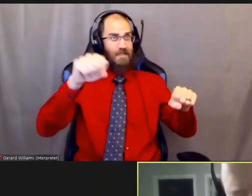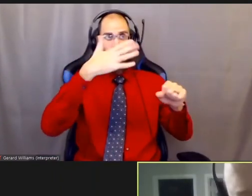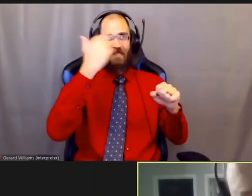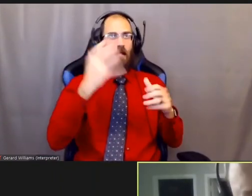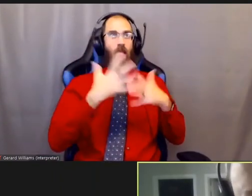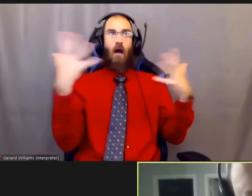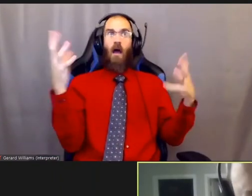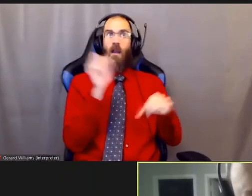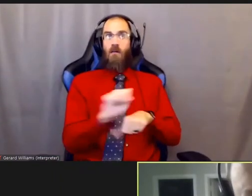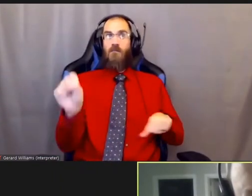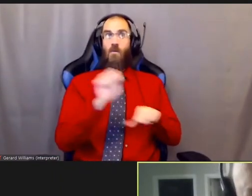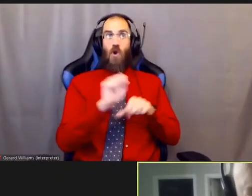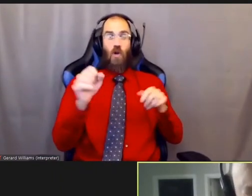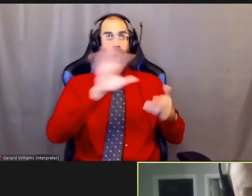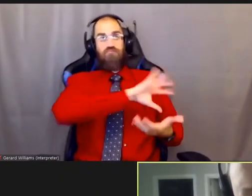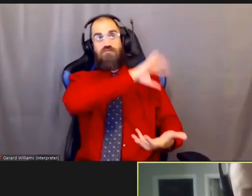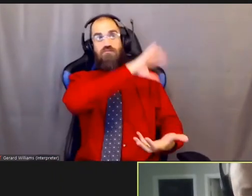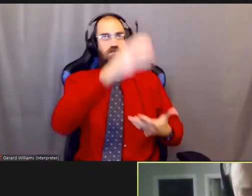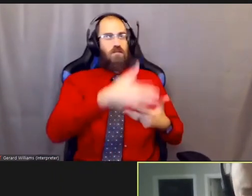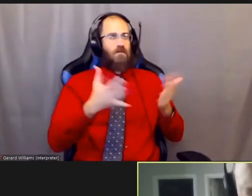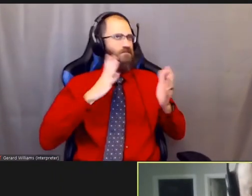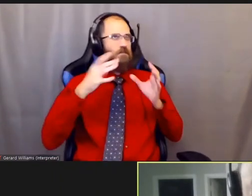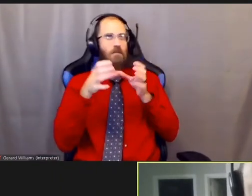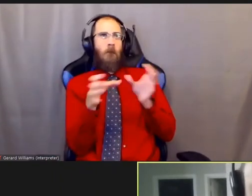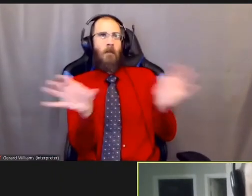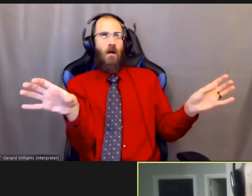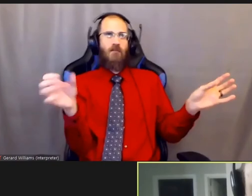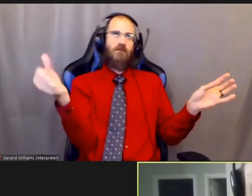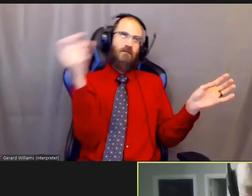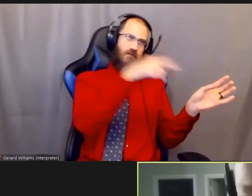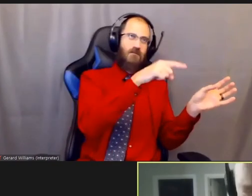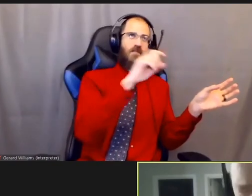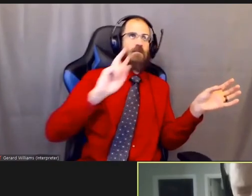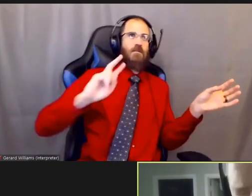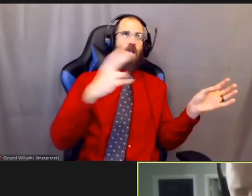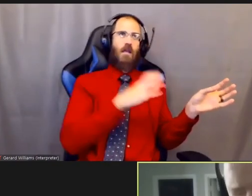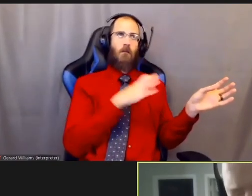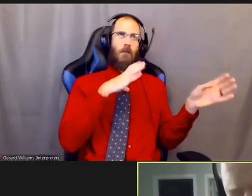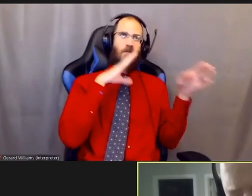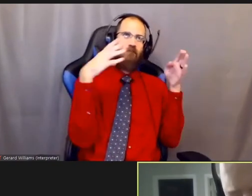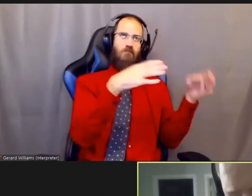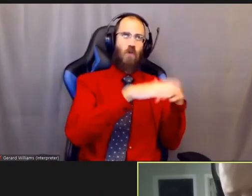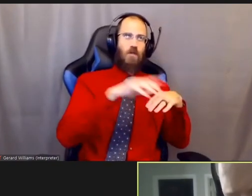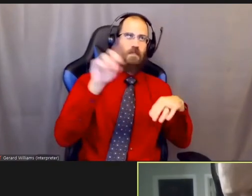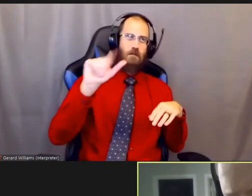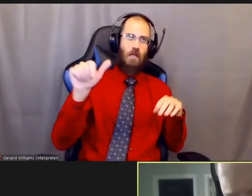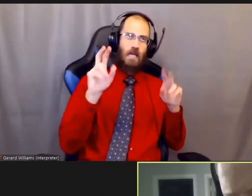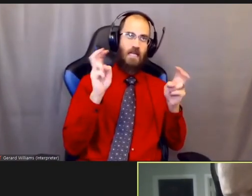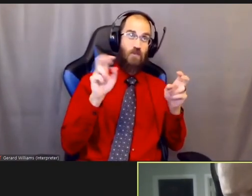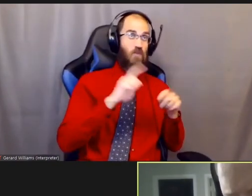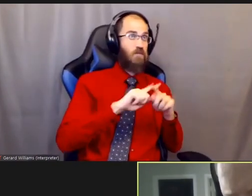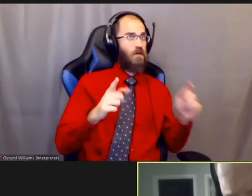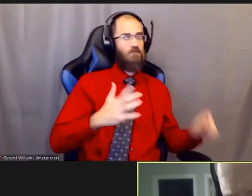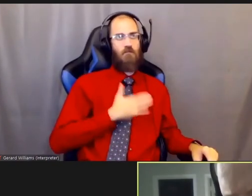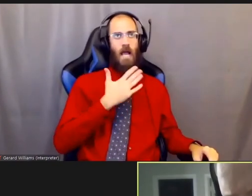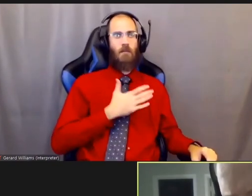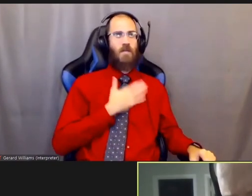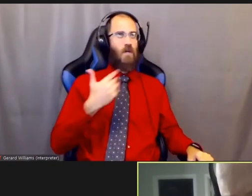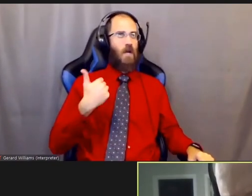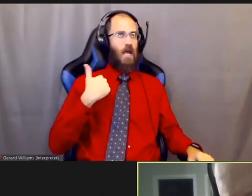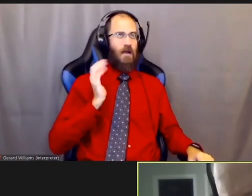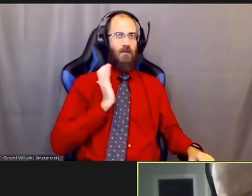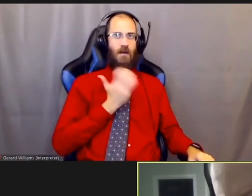off into another committee to be able to handle it all on the disability side, but have been very glad to have